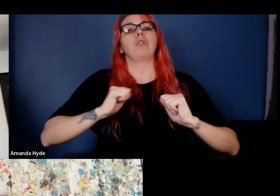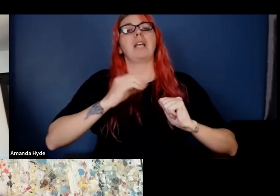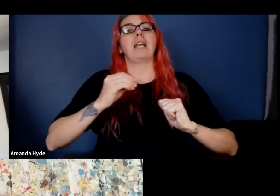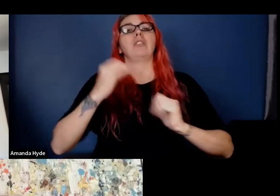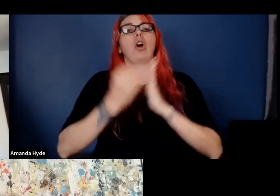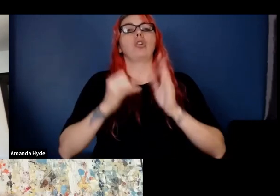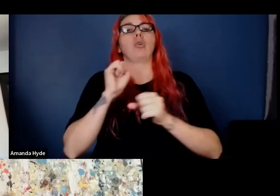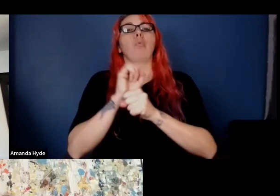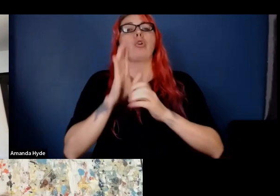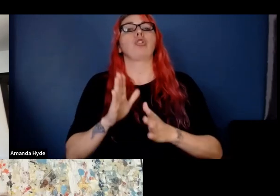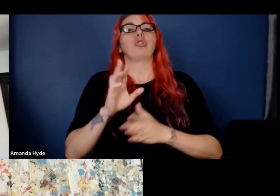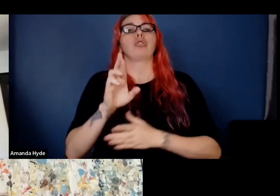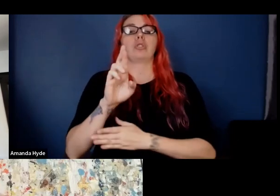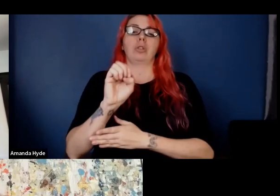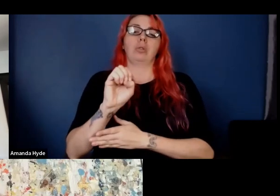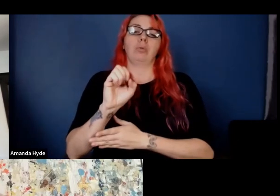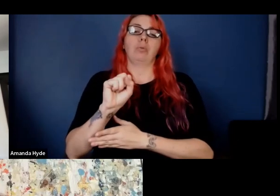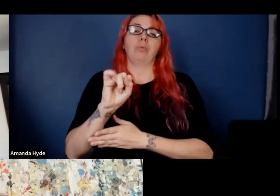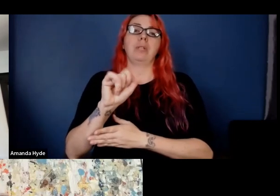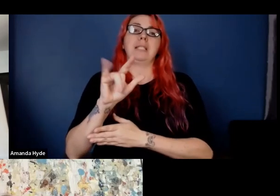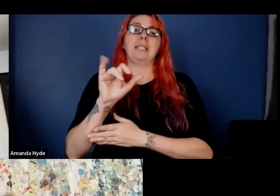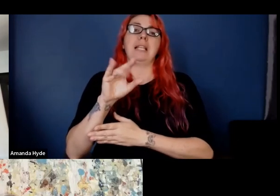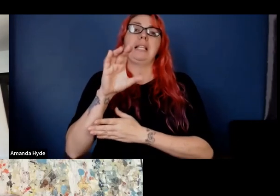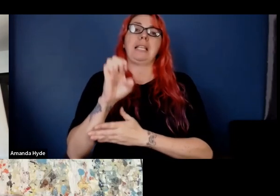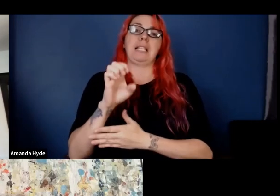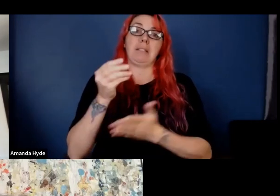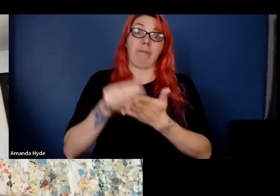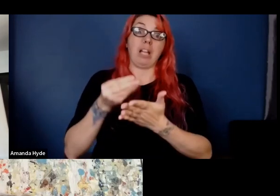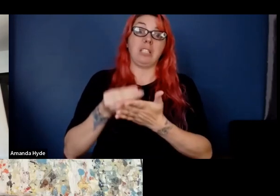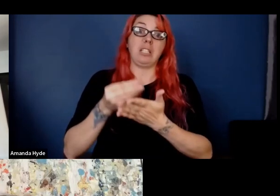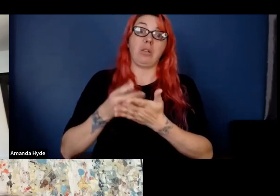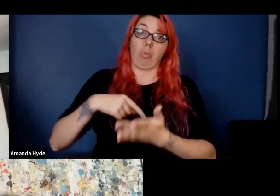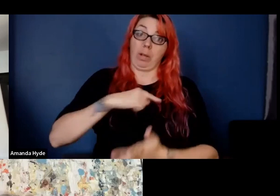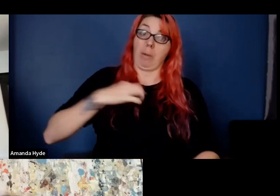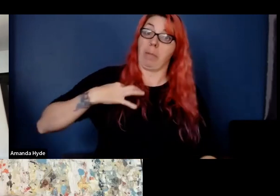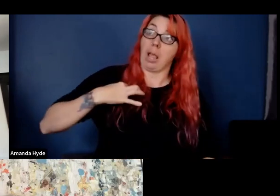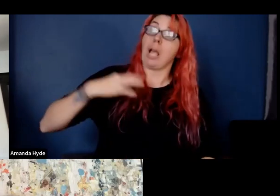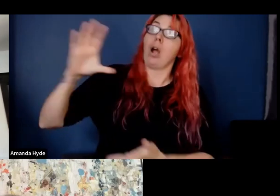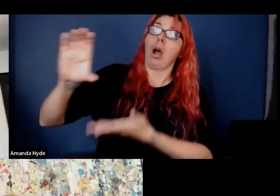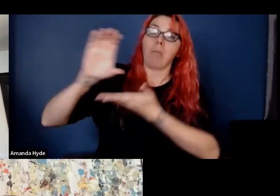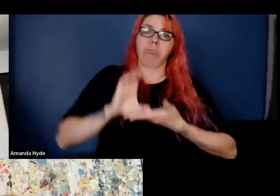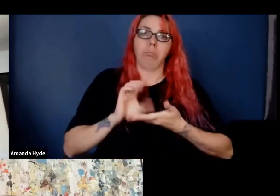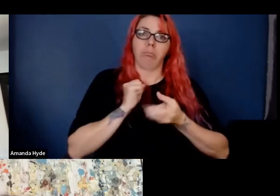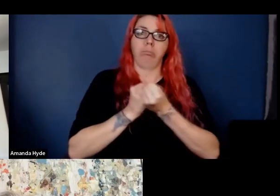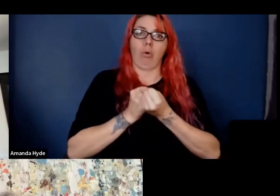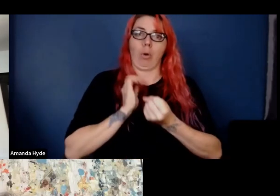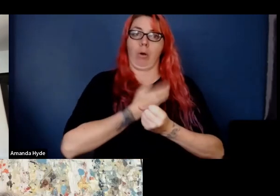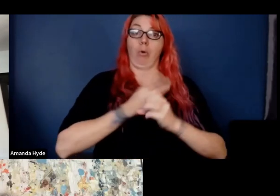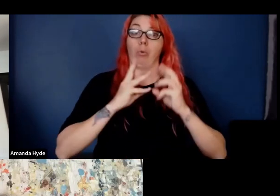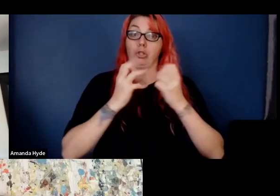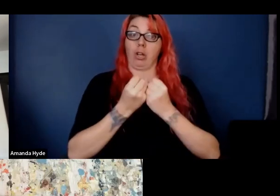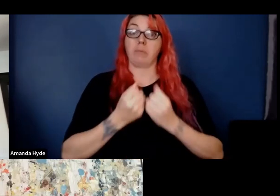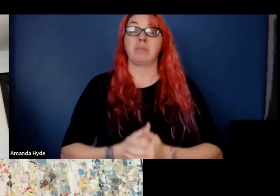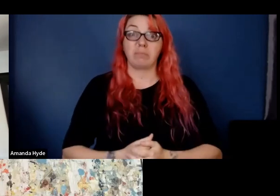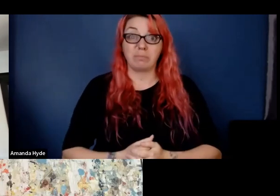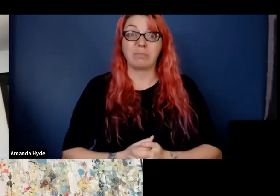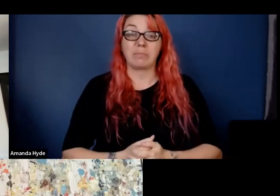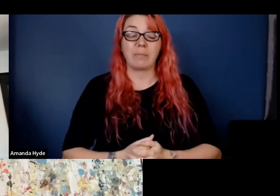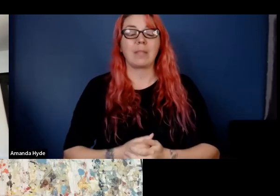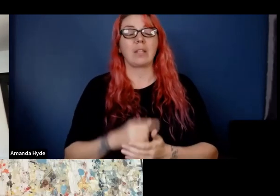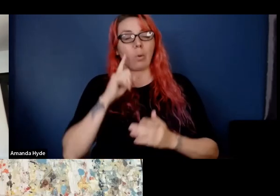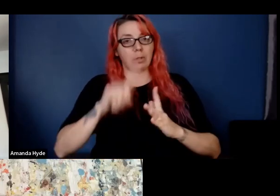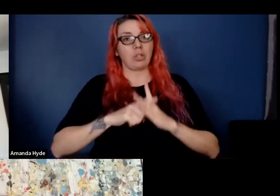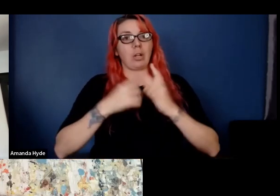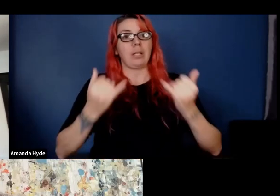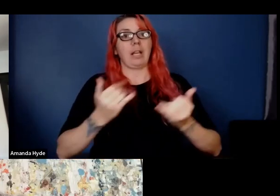to open this series with part one of the Anti-Oppression Communications Workshop. Part two will